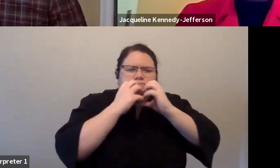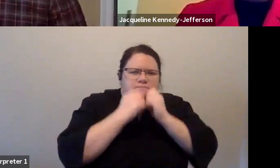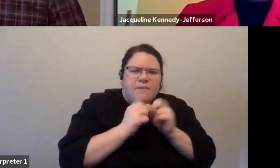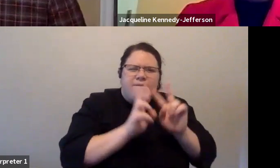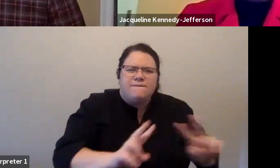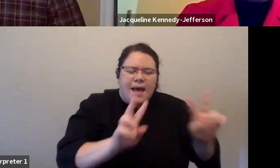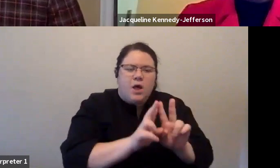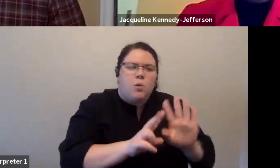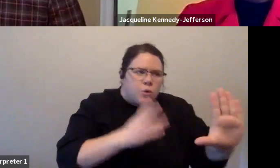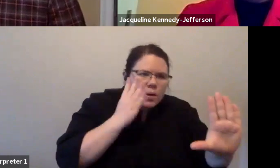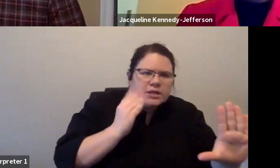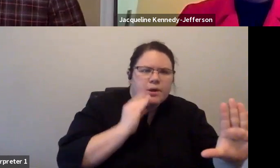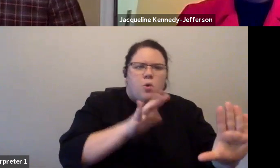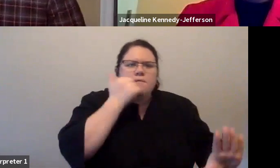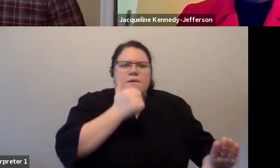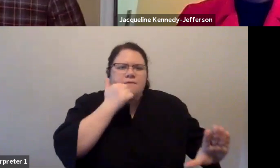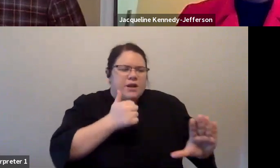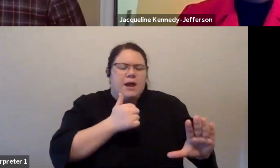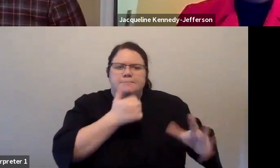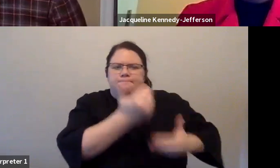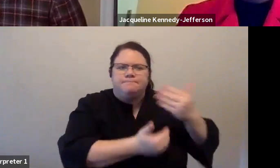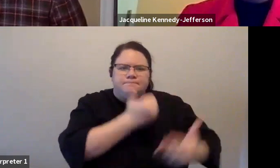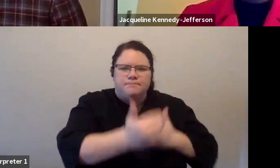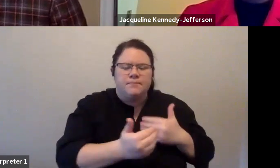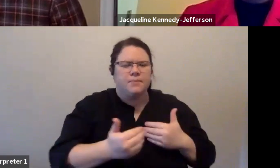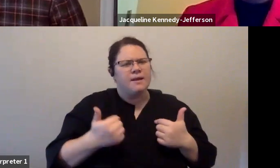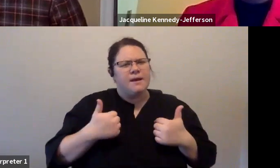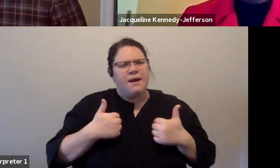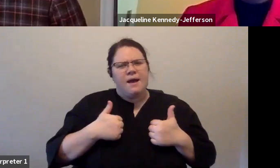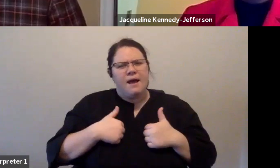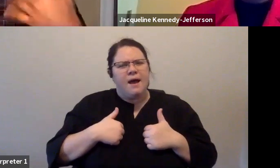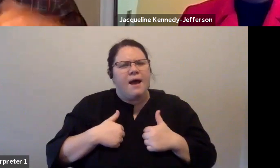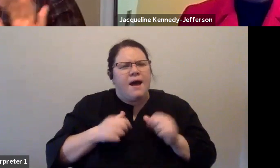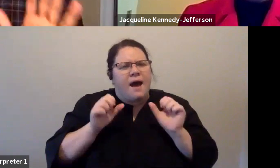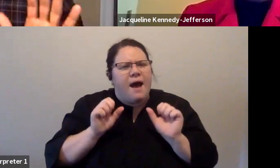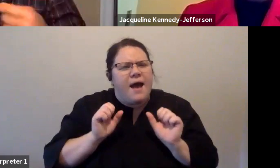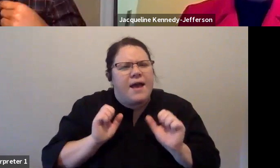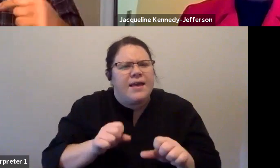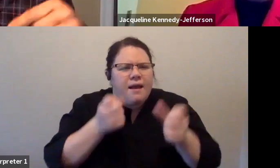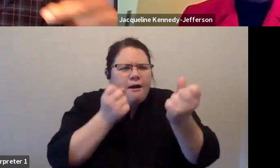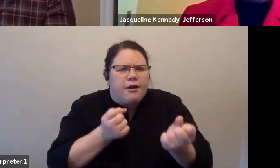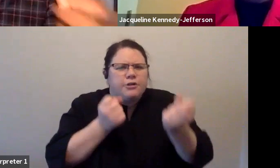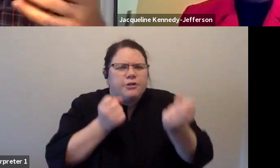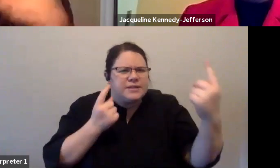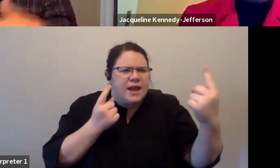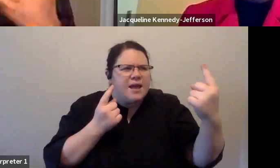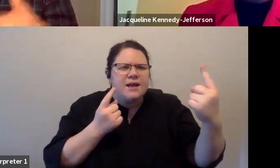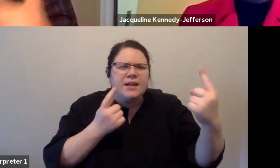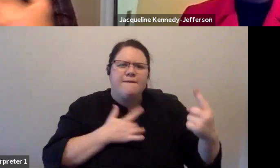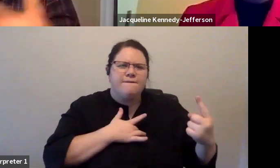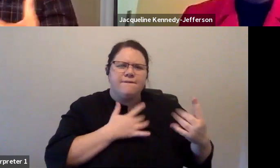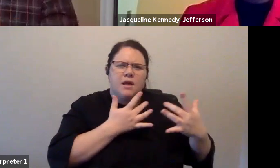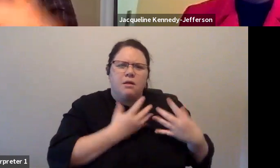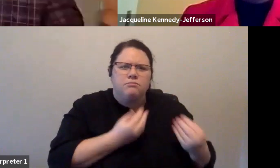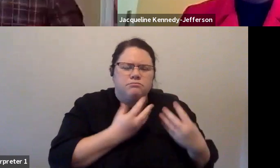world and their reality. And I can find empathy and compassion and understanding based on what my lived experience is as a